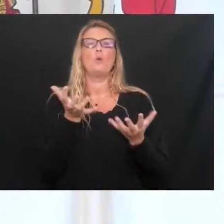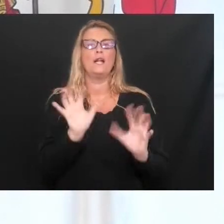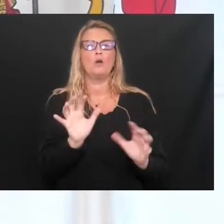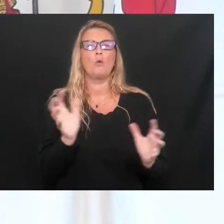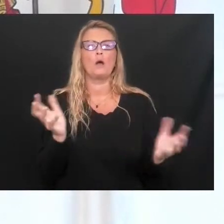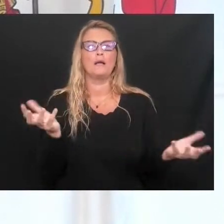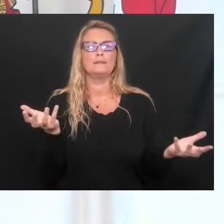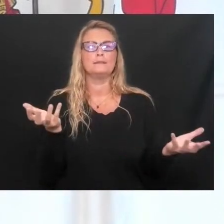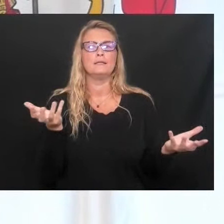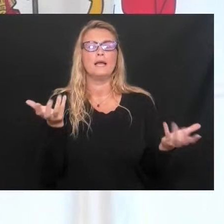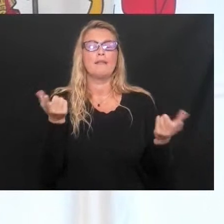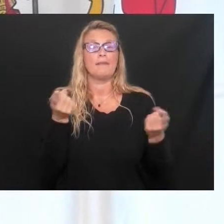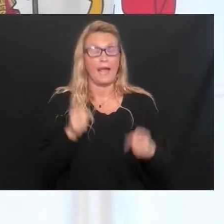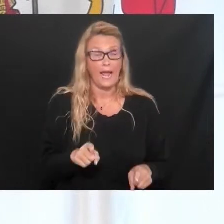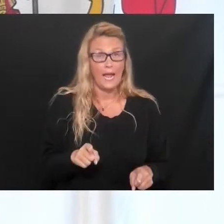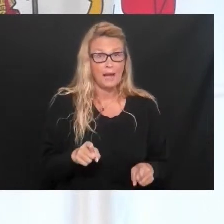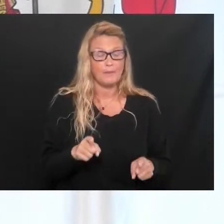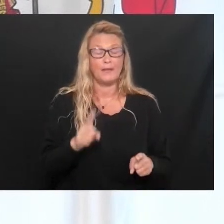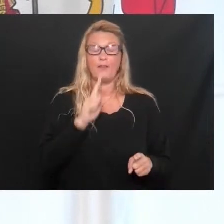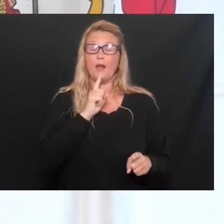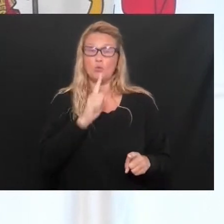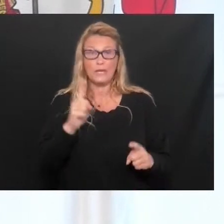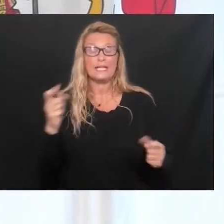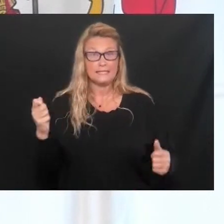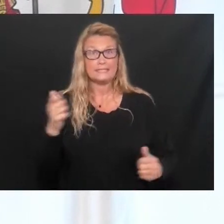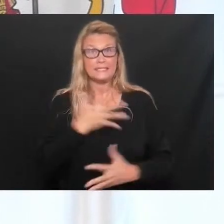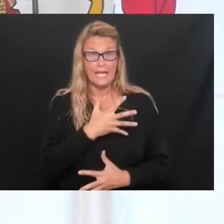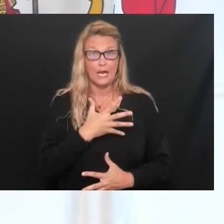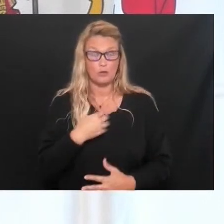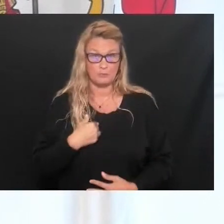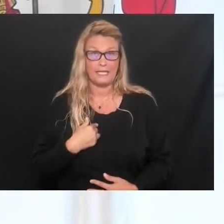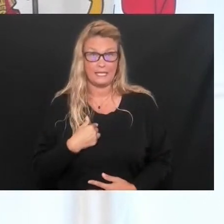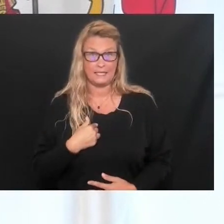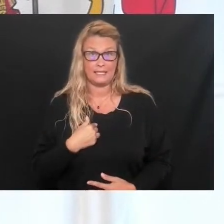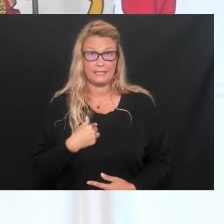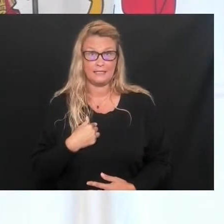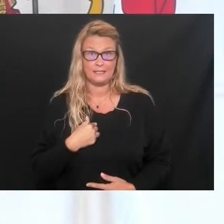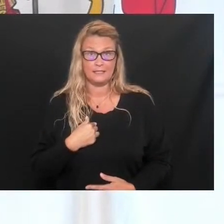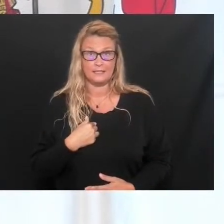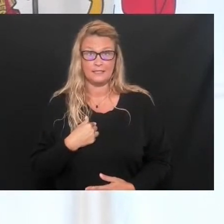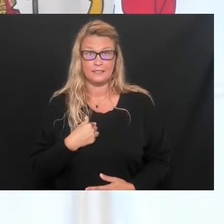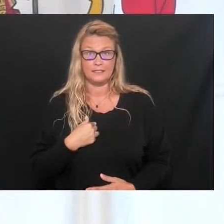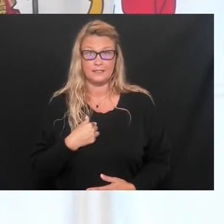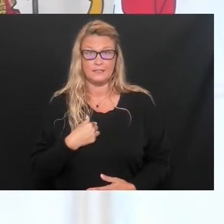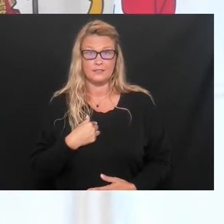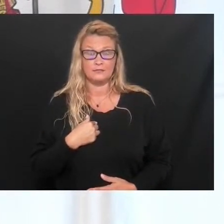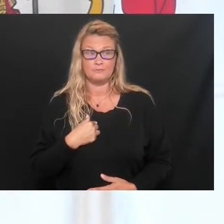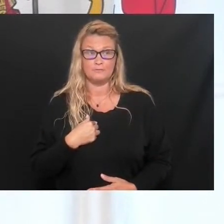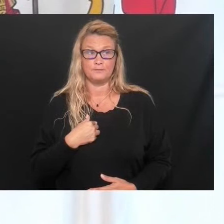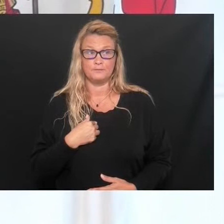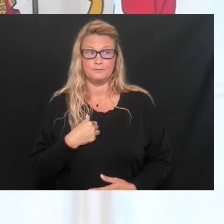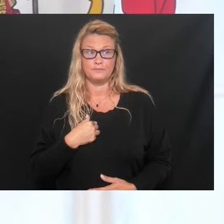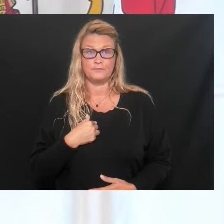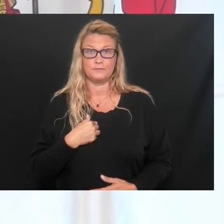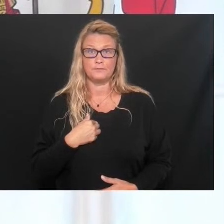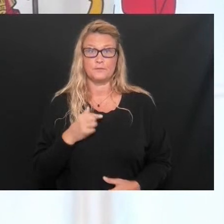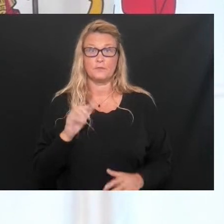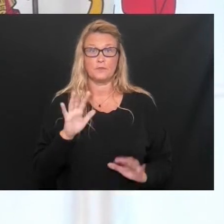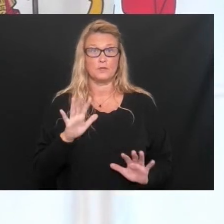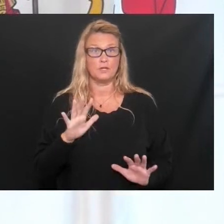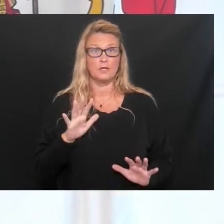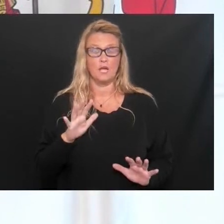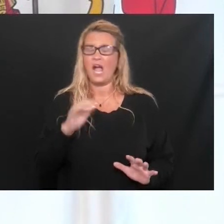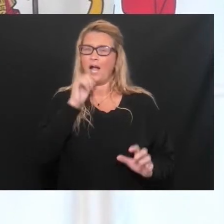happen that scares me to death, and this does scare me, and that is just this and everything. I'm